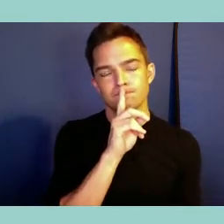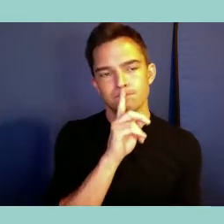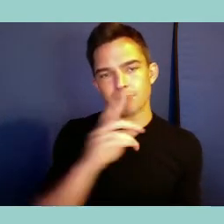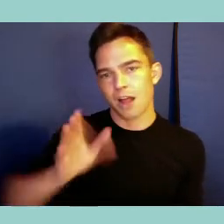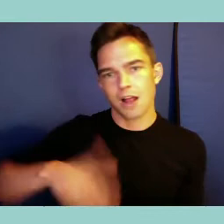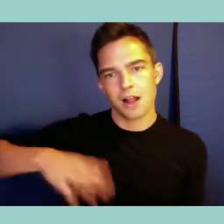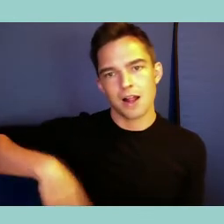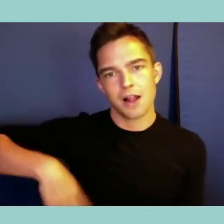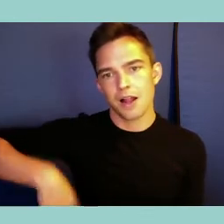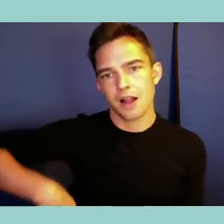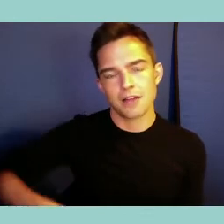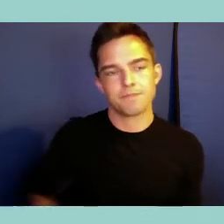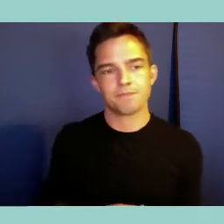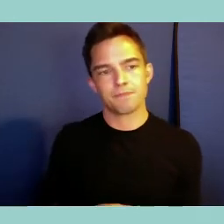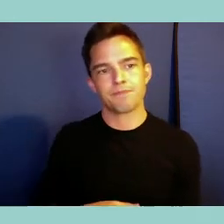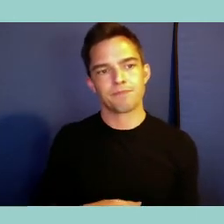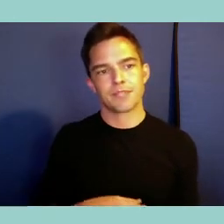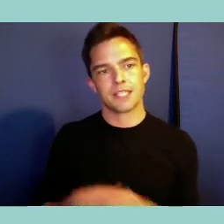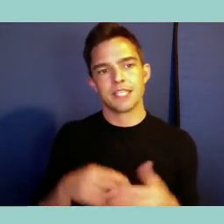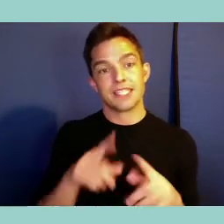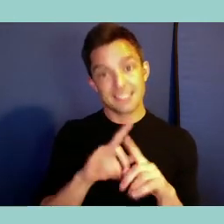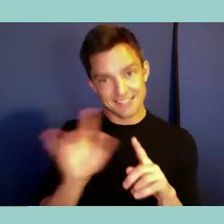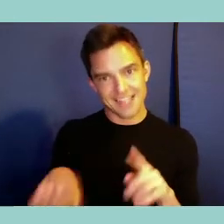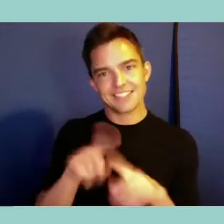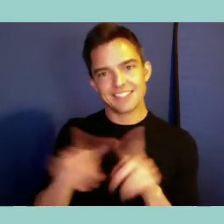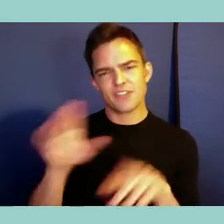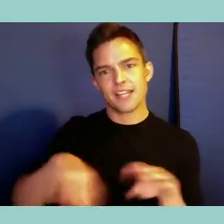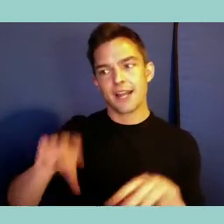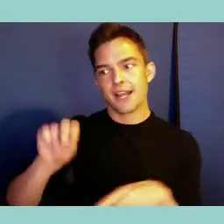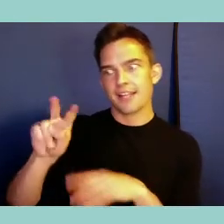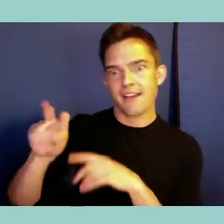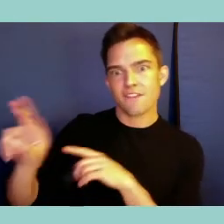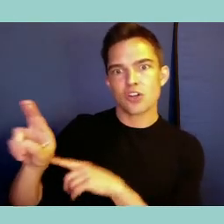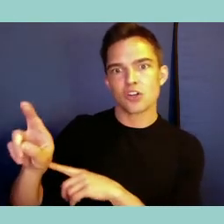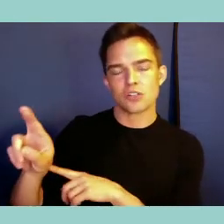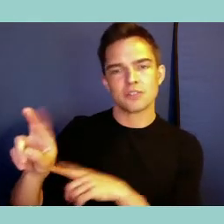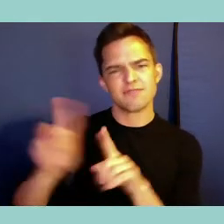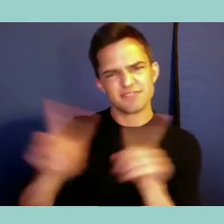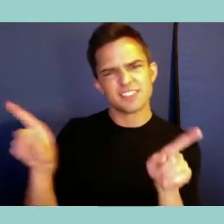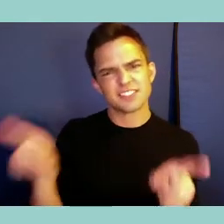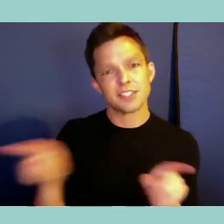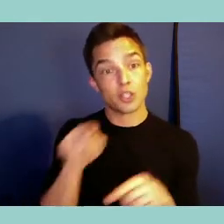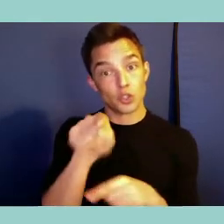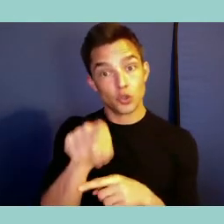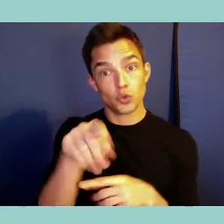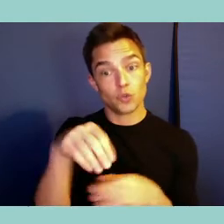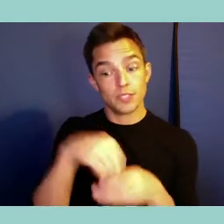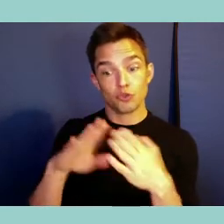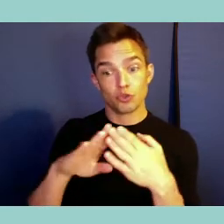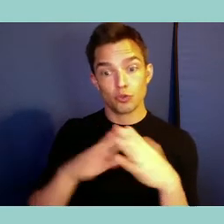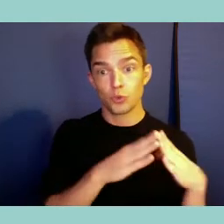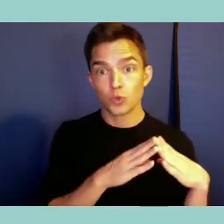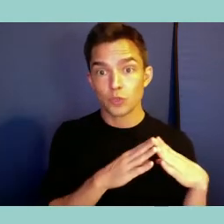Not yet is different than never. You, in community,